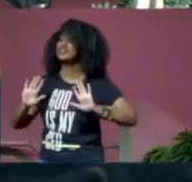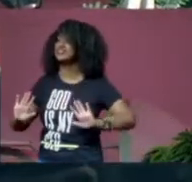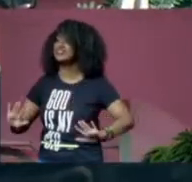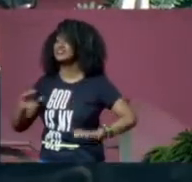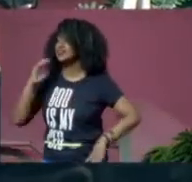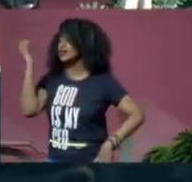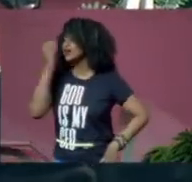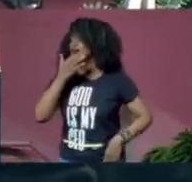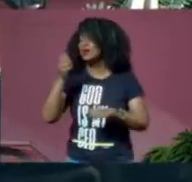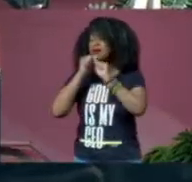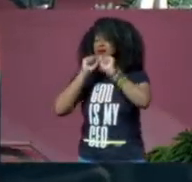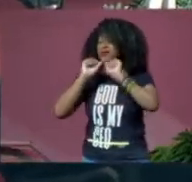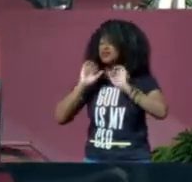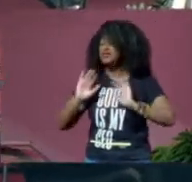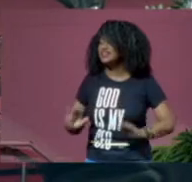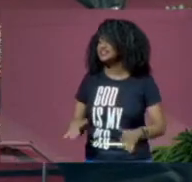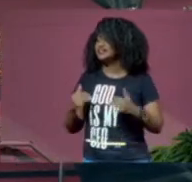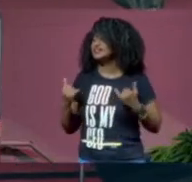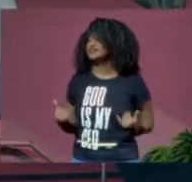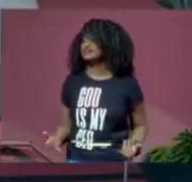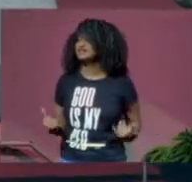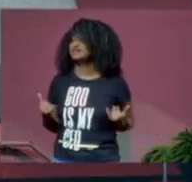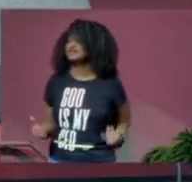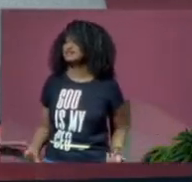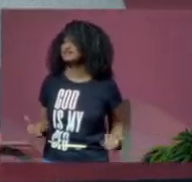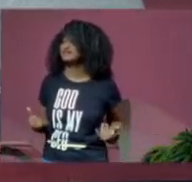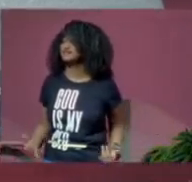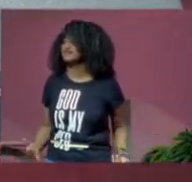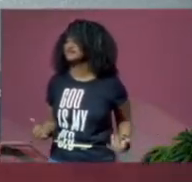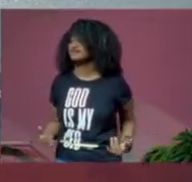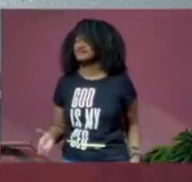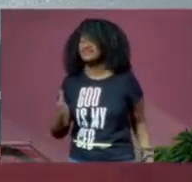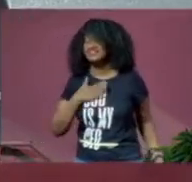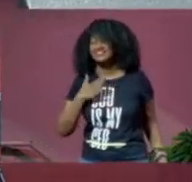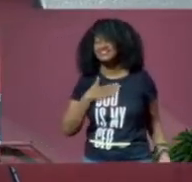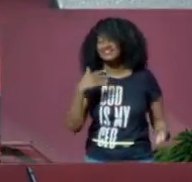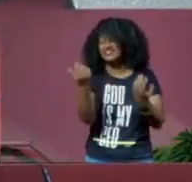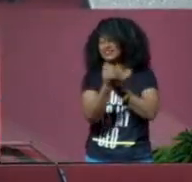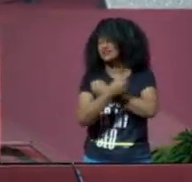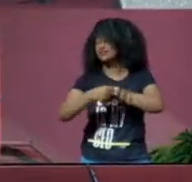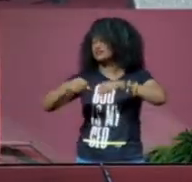Oh, bless me now, my